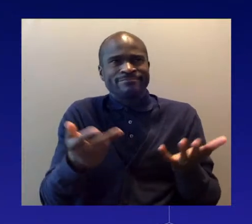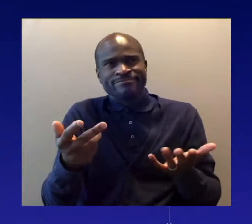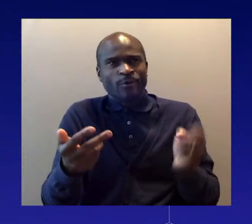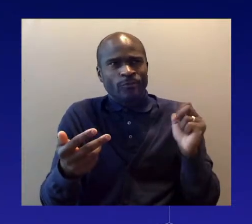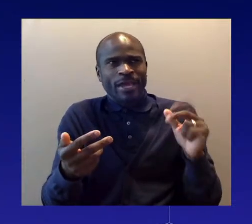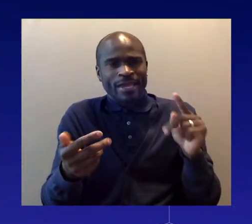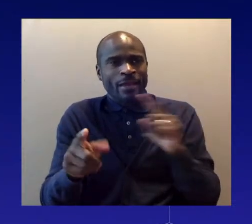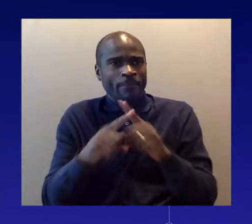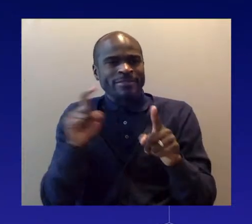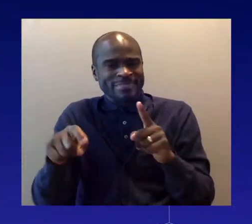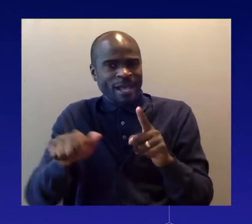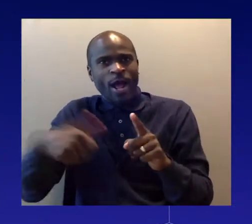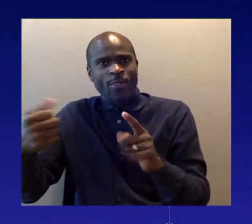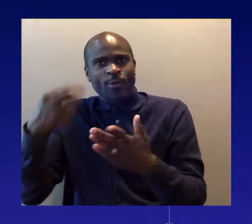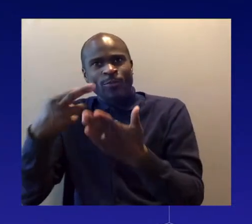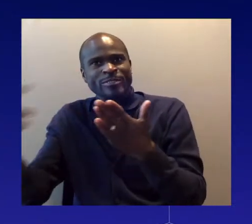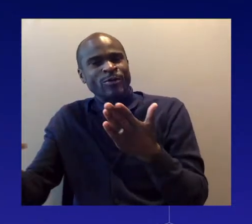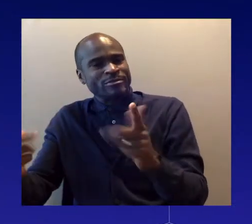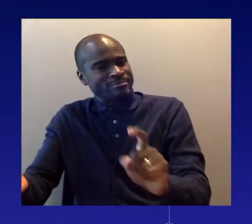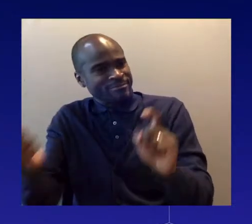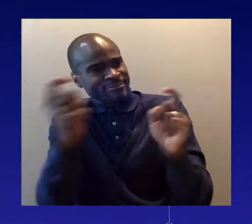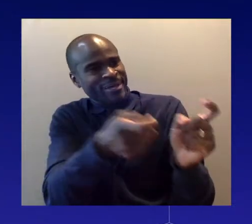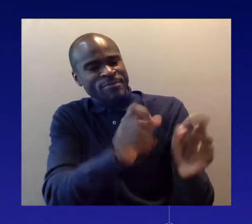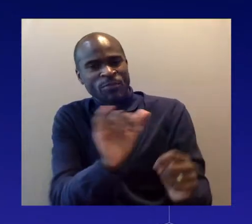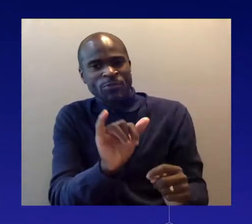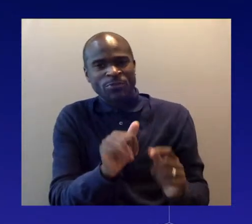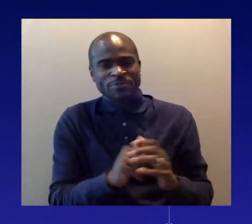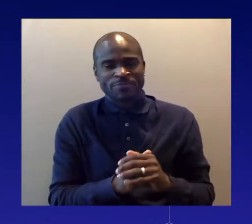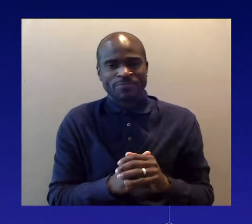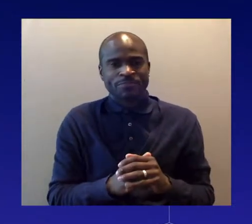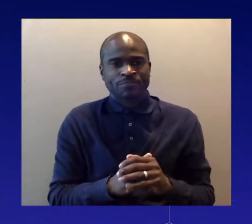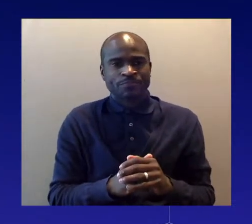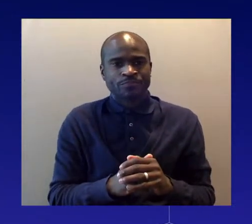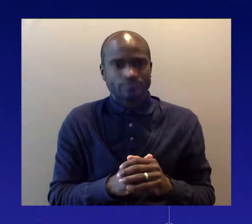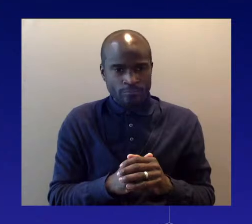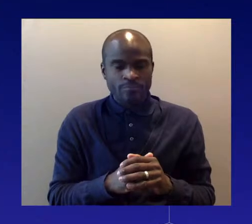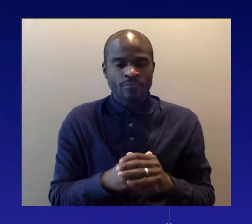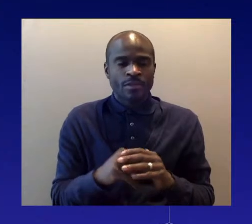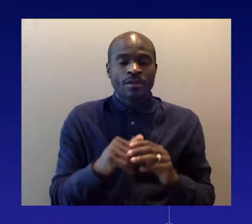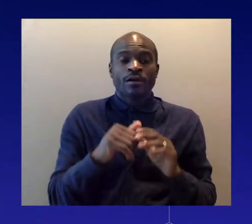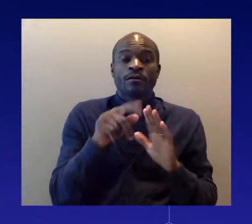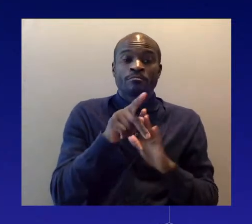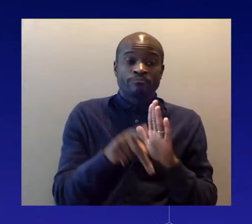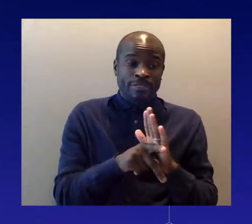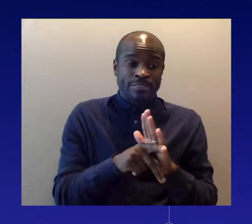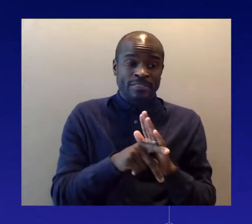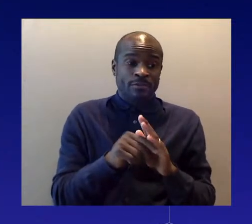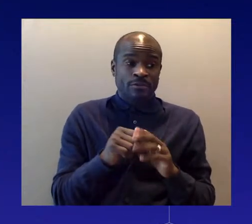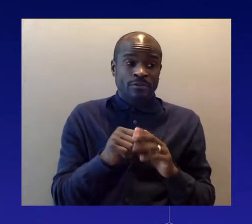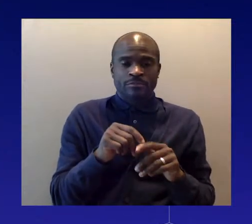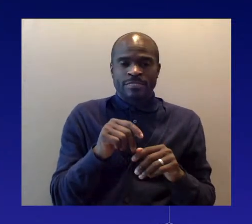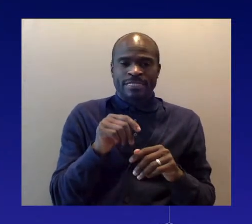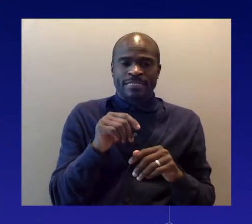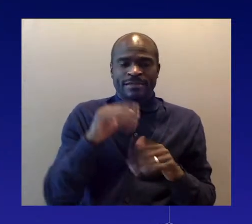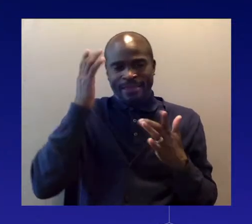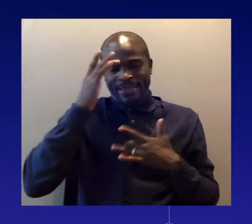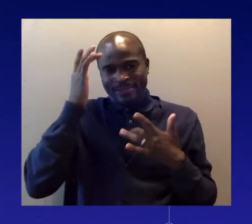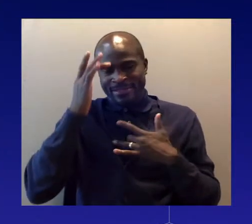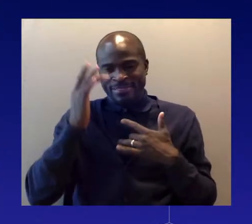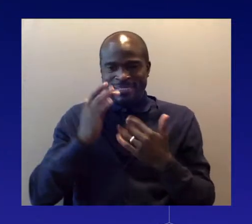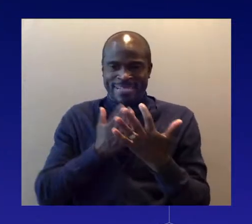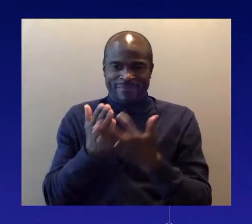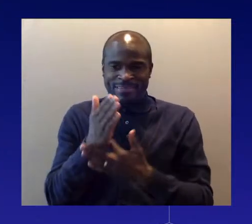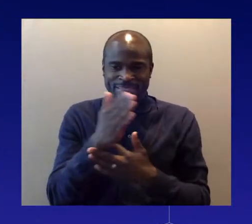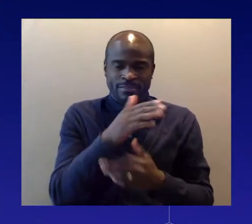called principal illness navigation. There's actually a number of different codes, but principal illness navigation for those that want to Google it now or later. The other thing